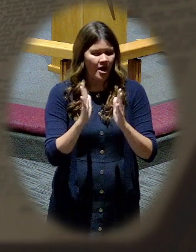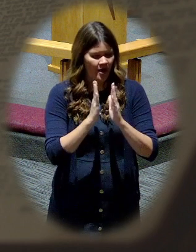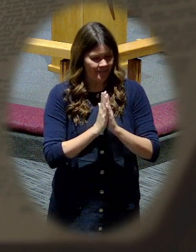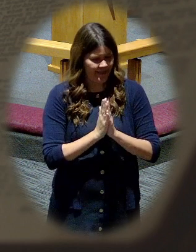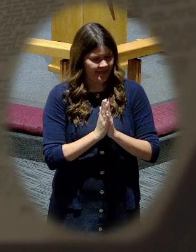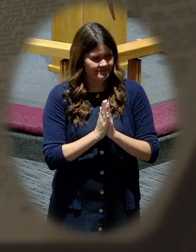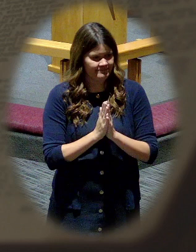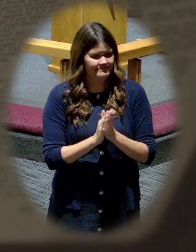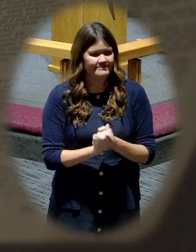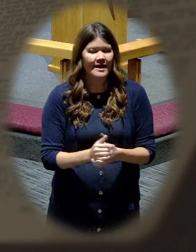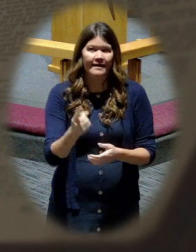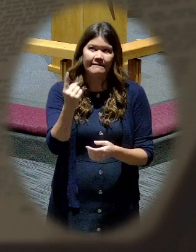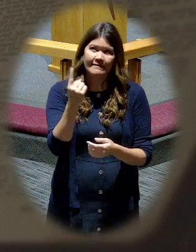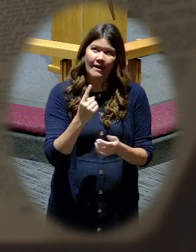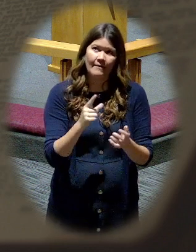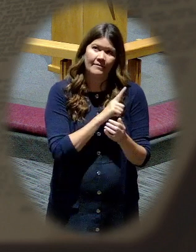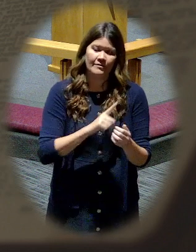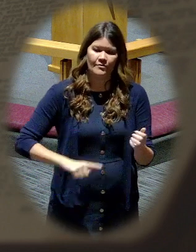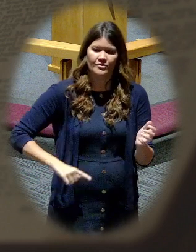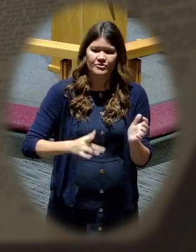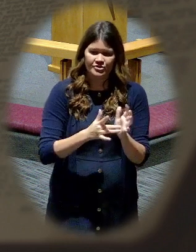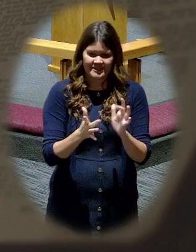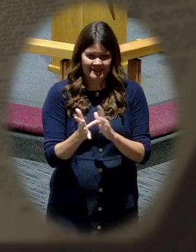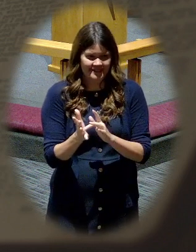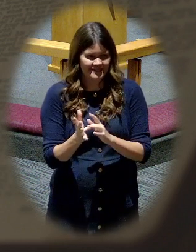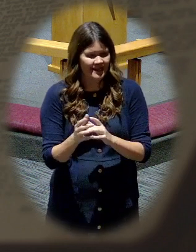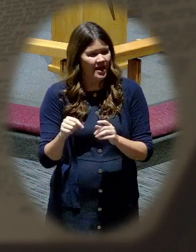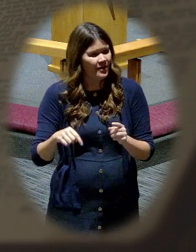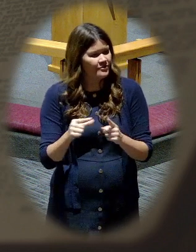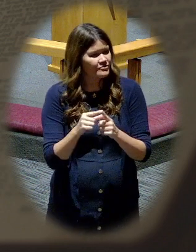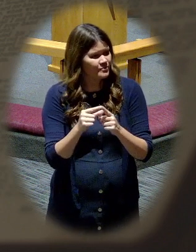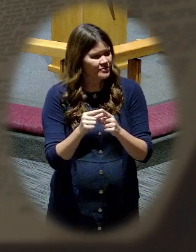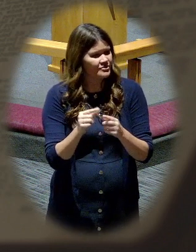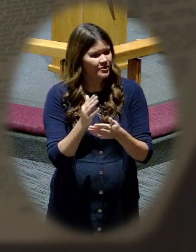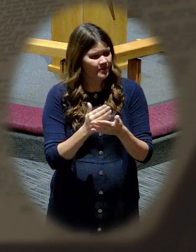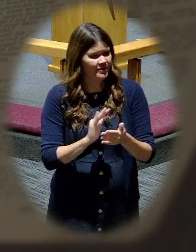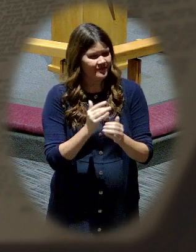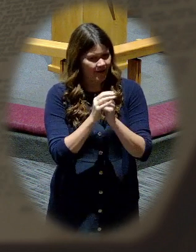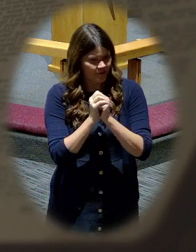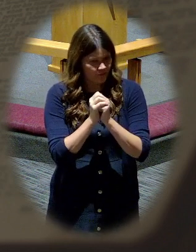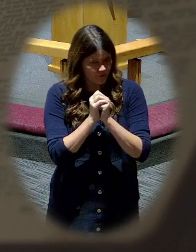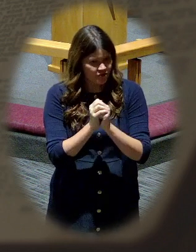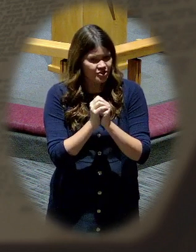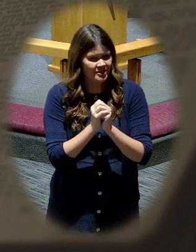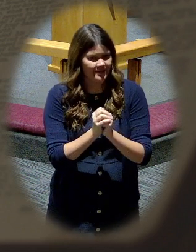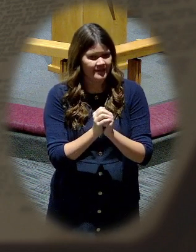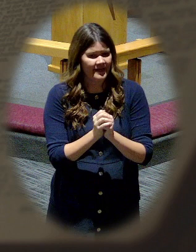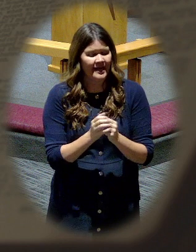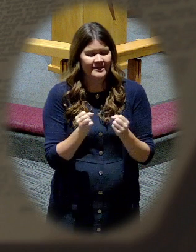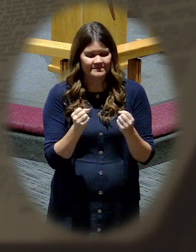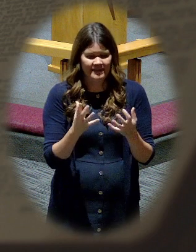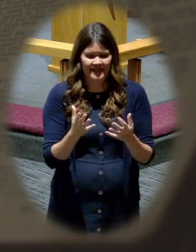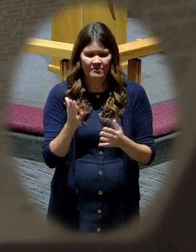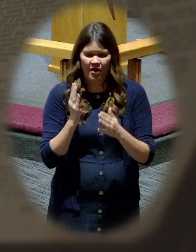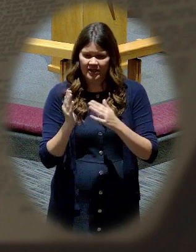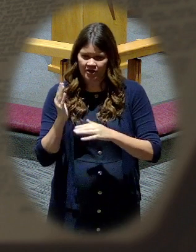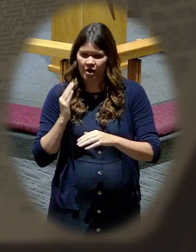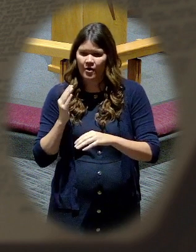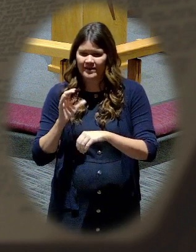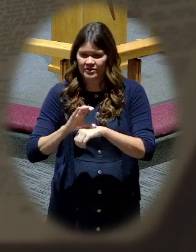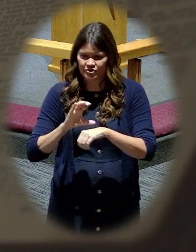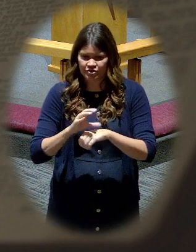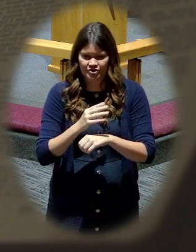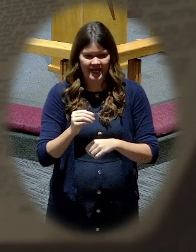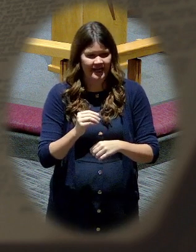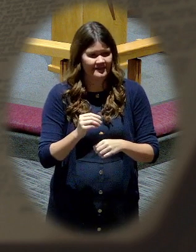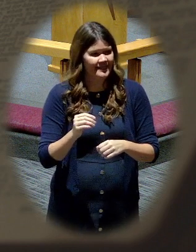Lord Jesus." Those words, they become part of the worship life for many in the early church, and they're our words too,